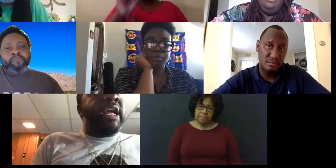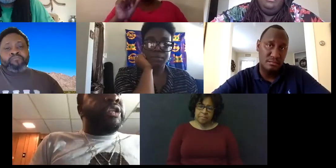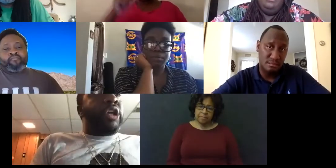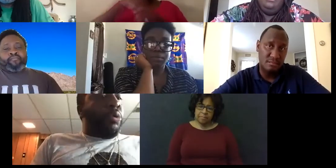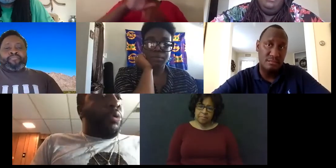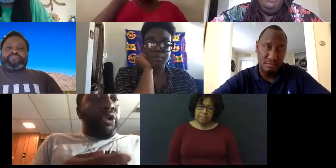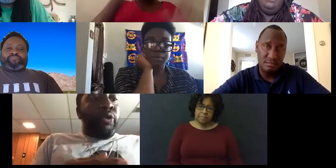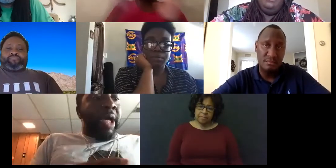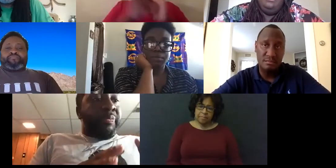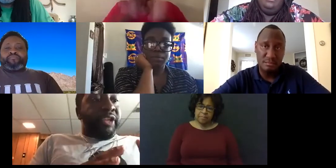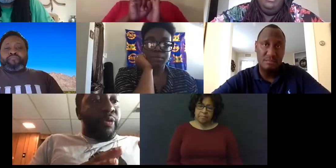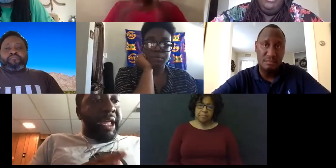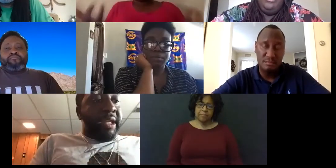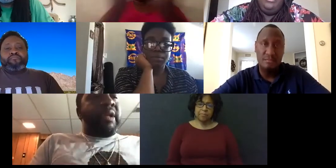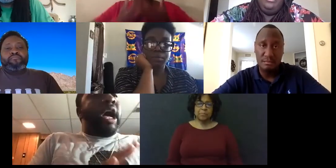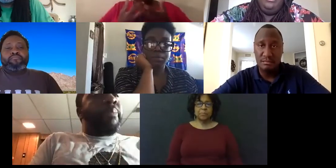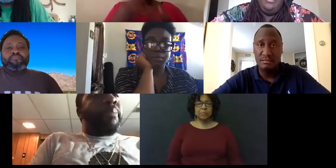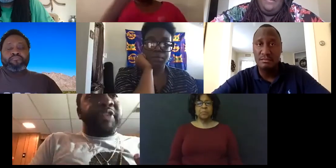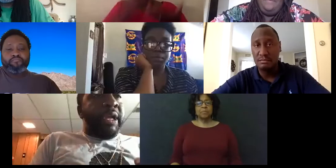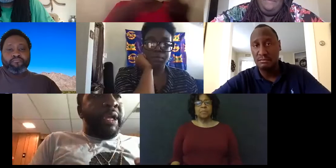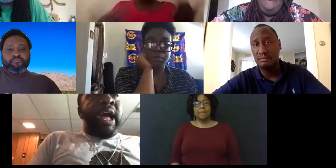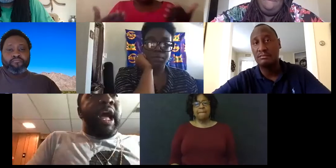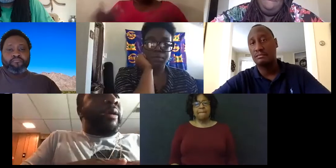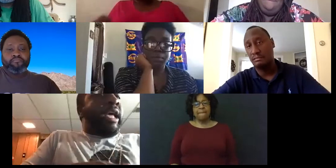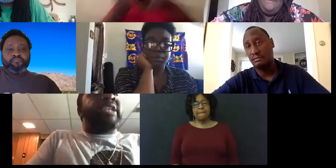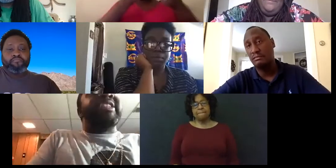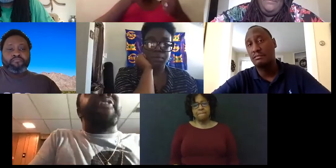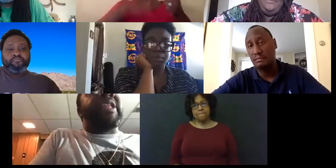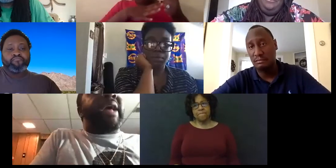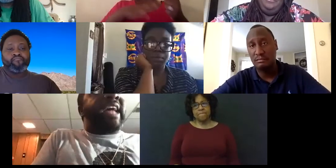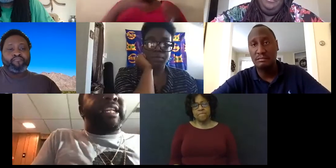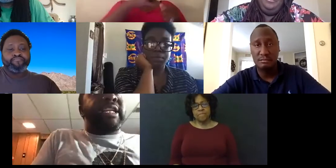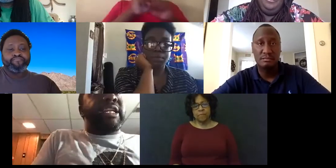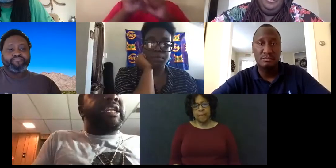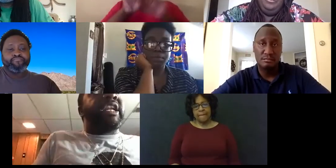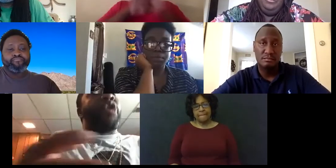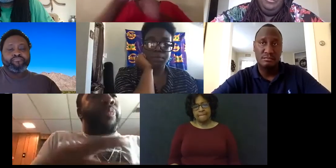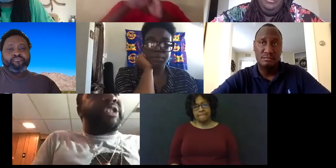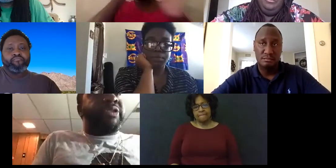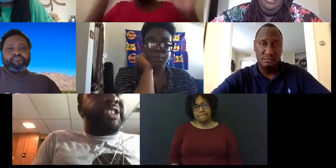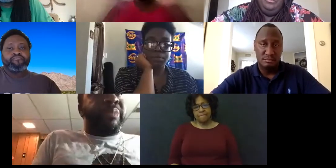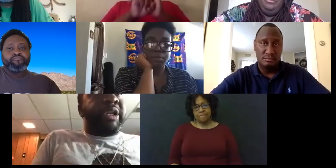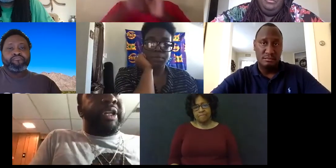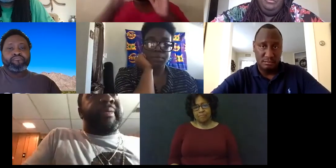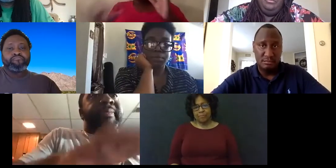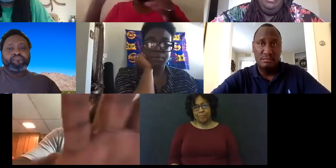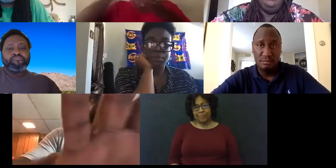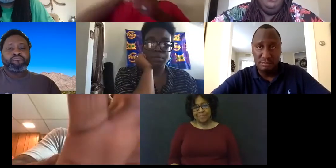identity. So two things for me, uplift the women and develop an identity that incorporates your